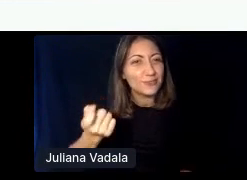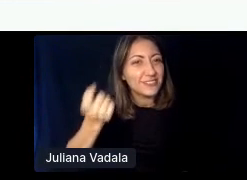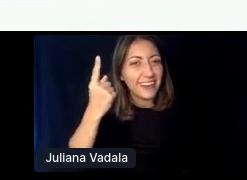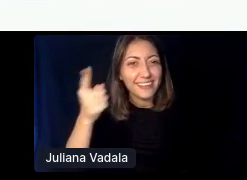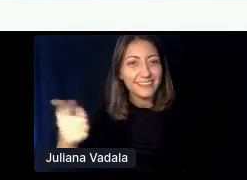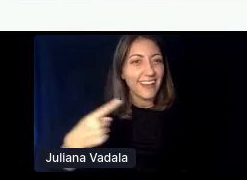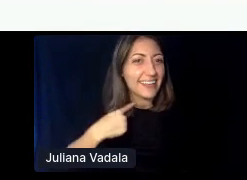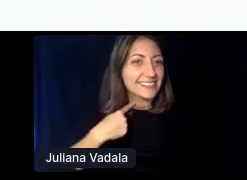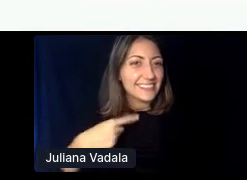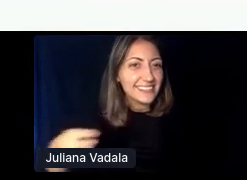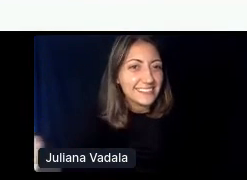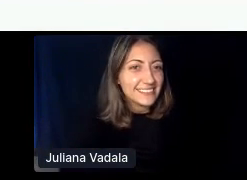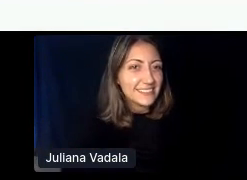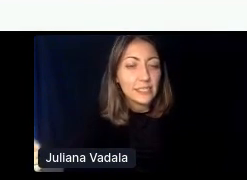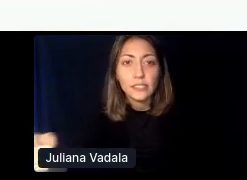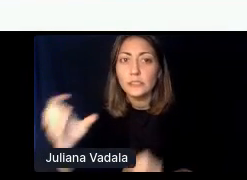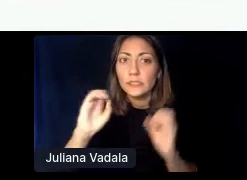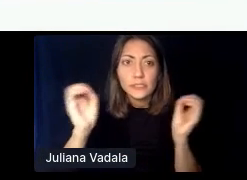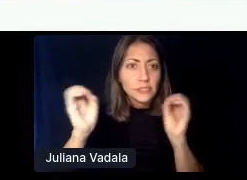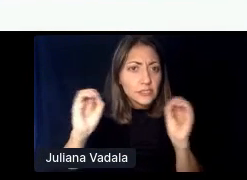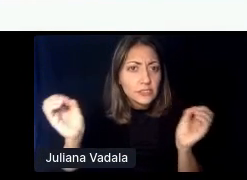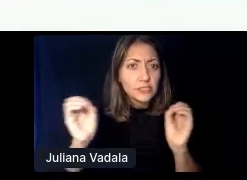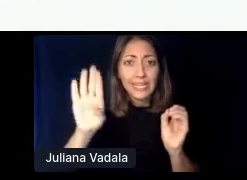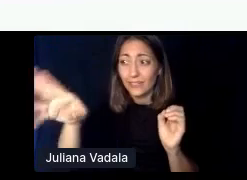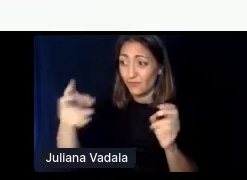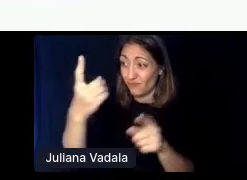right name. So what do?